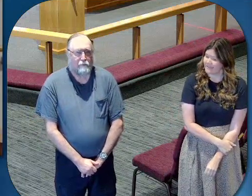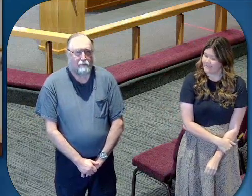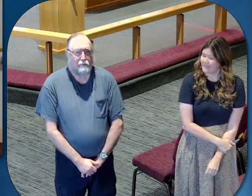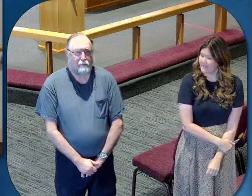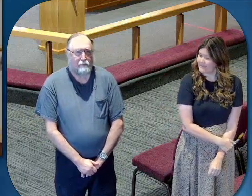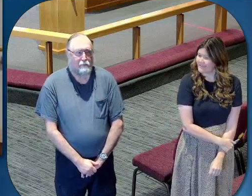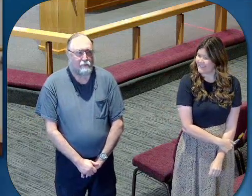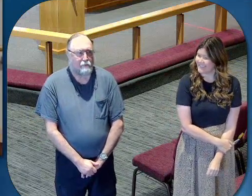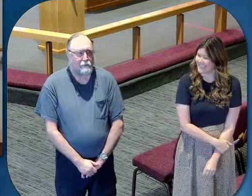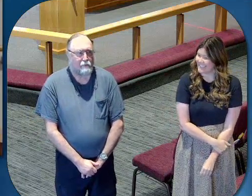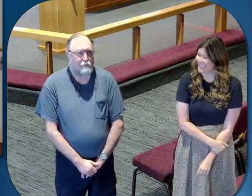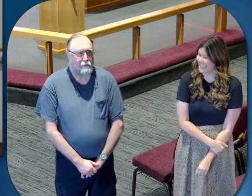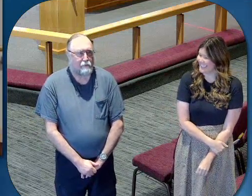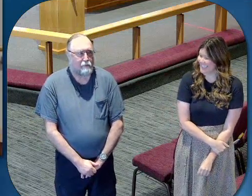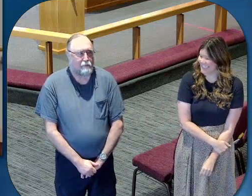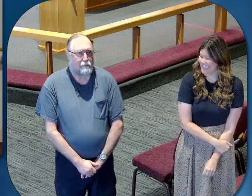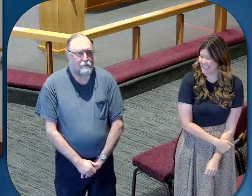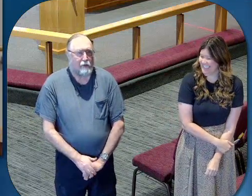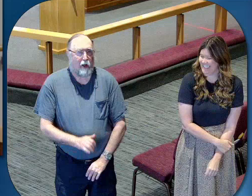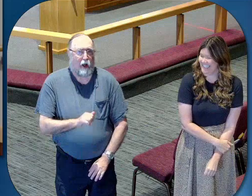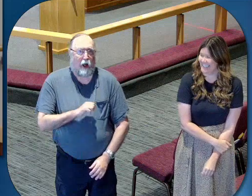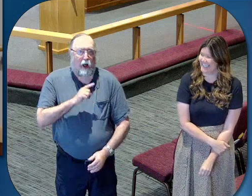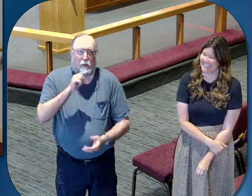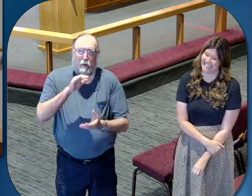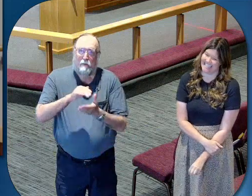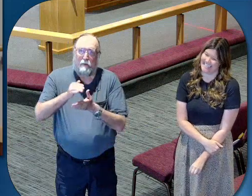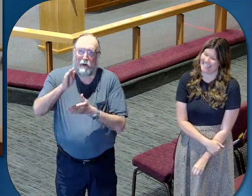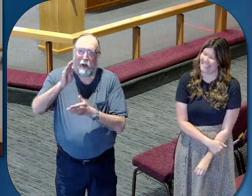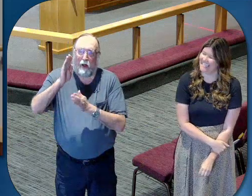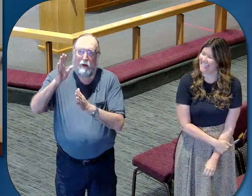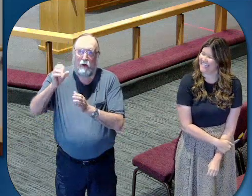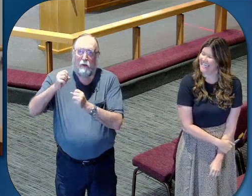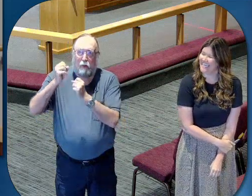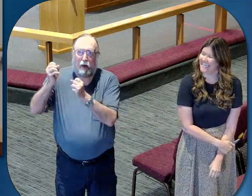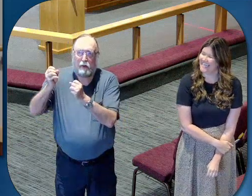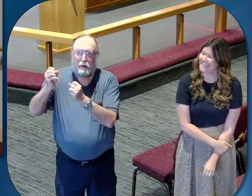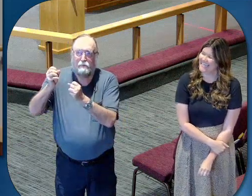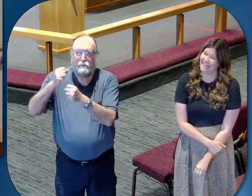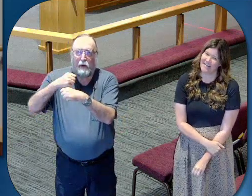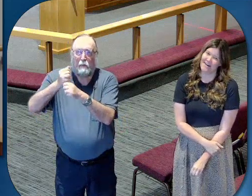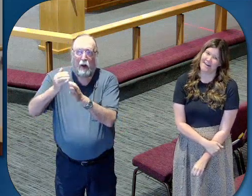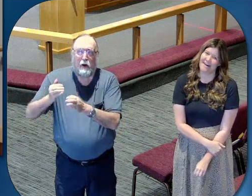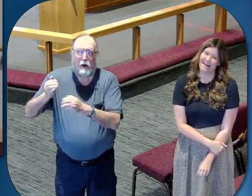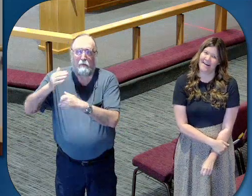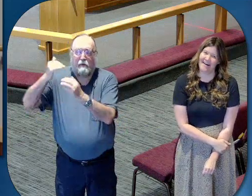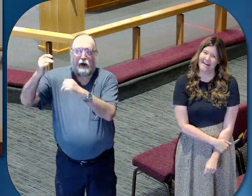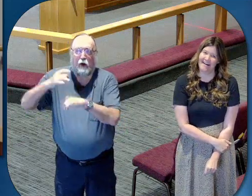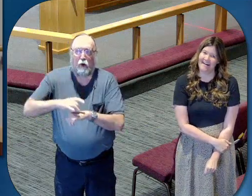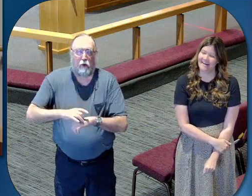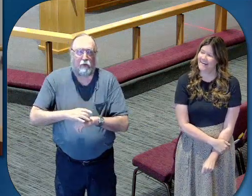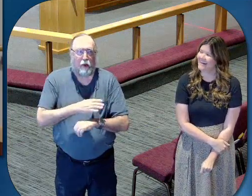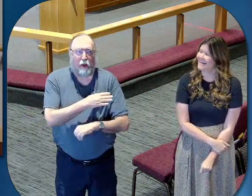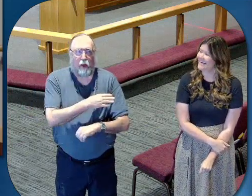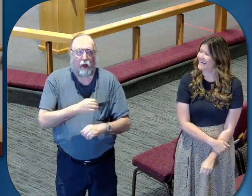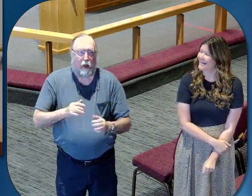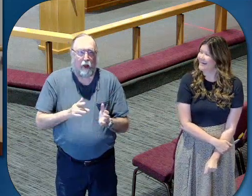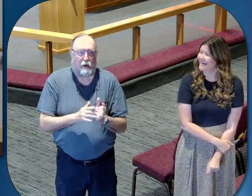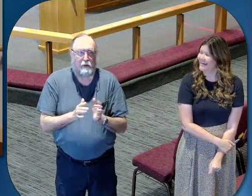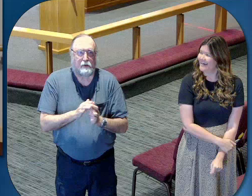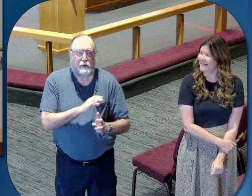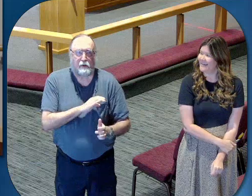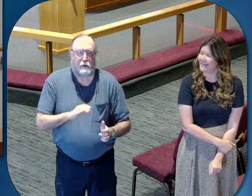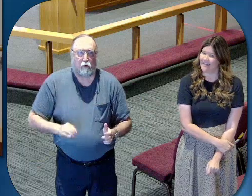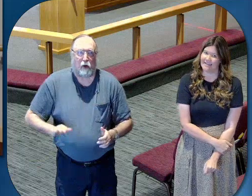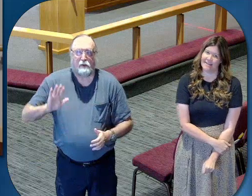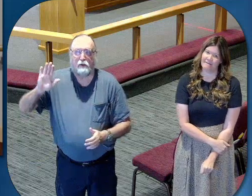We confess to one another, I believe in God, the Father, the Almighty, the Maker of heaven and earth, and in